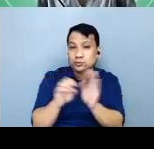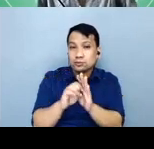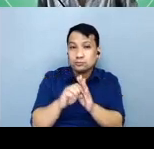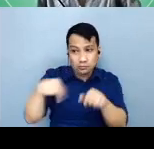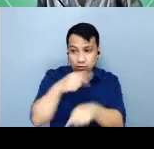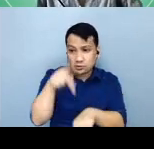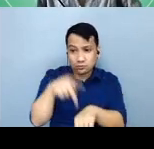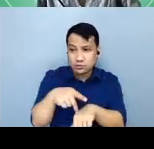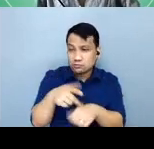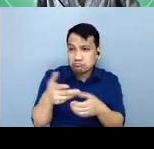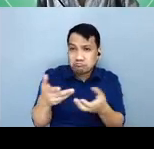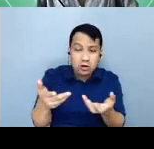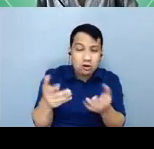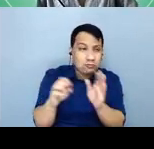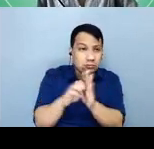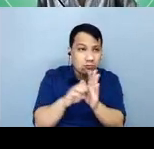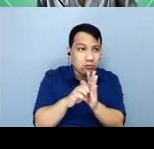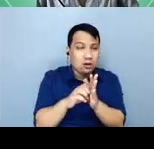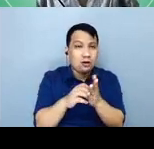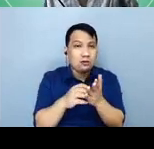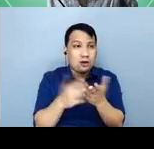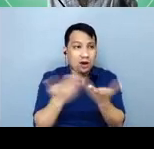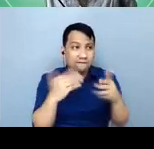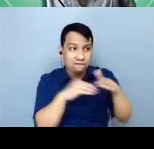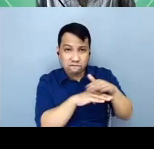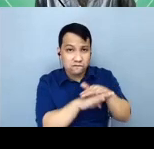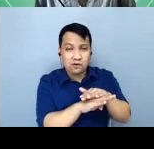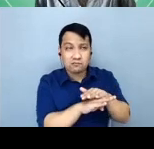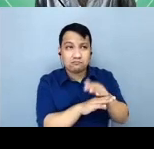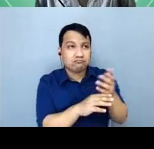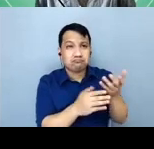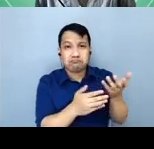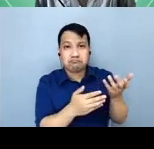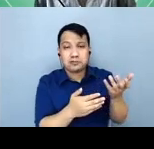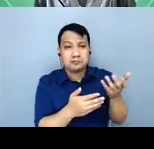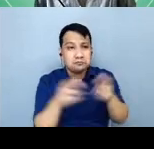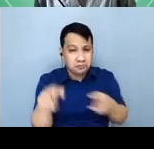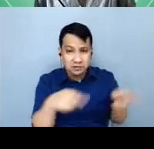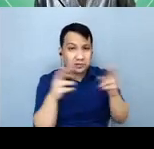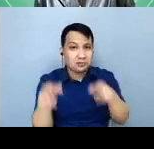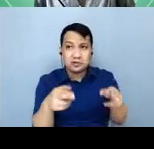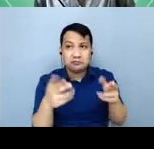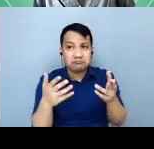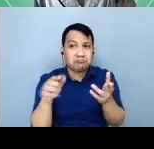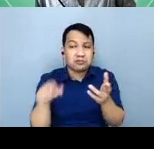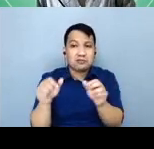Philippines, or is there access to better recycling stations?